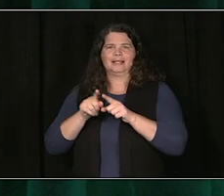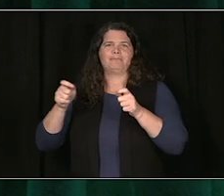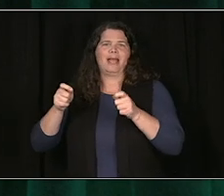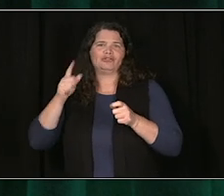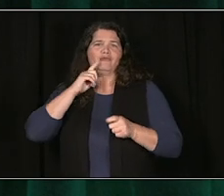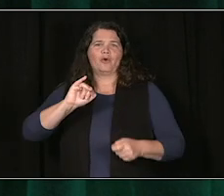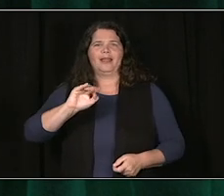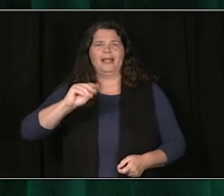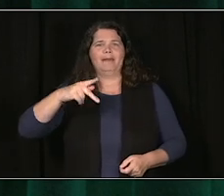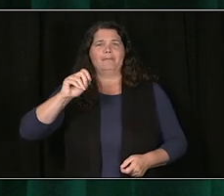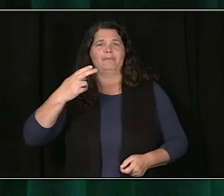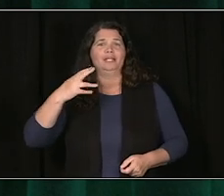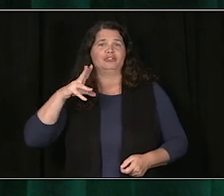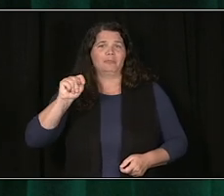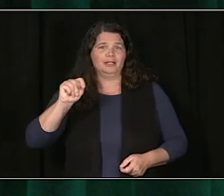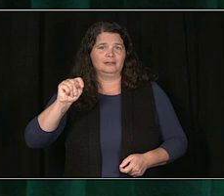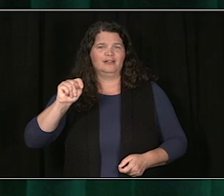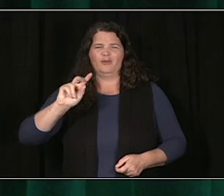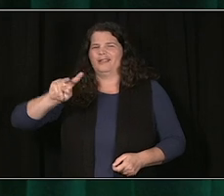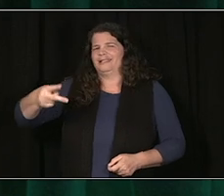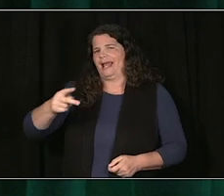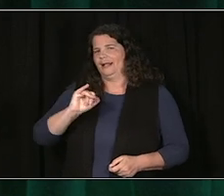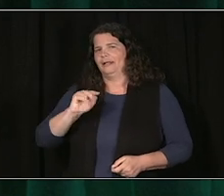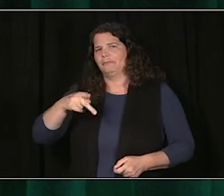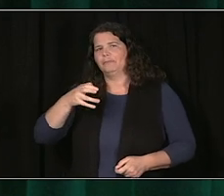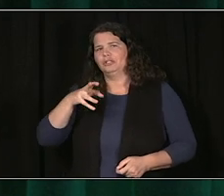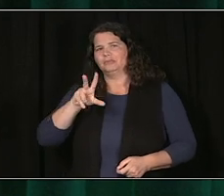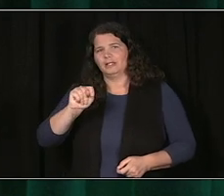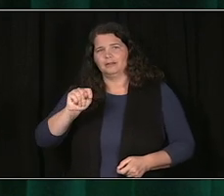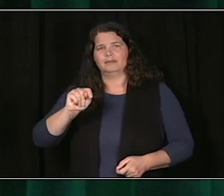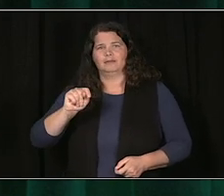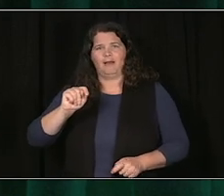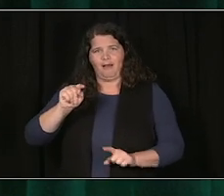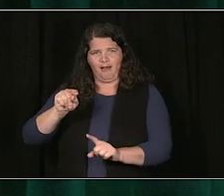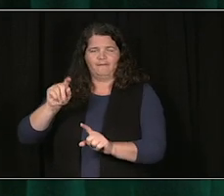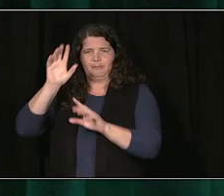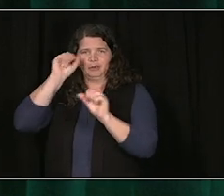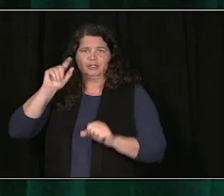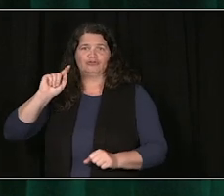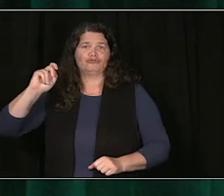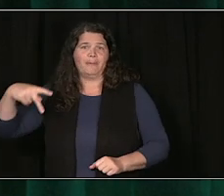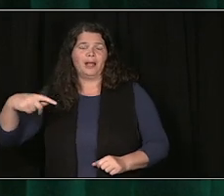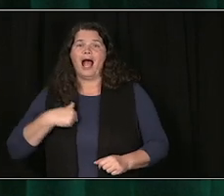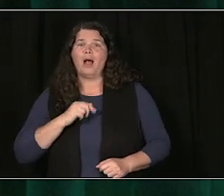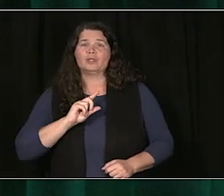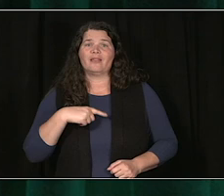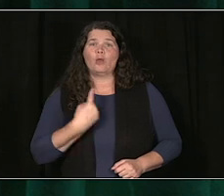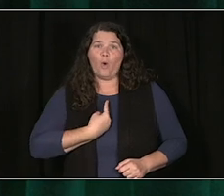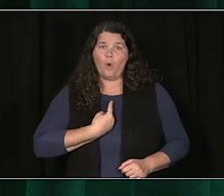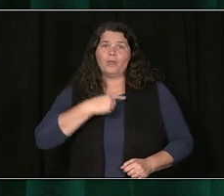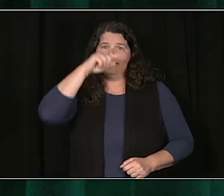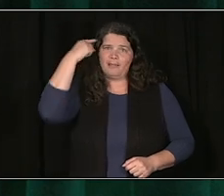was the only black woman in the Senate chamber when I was speaking, the only black person, which caused me at